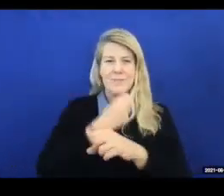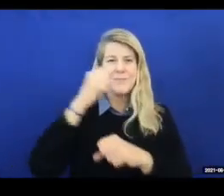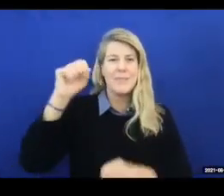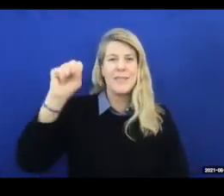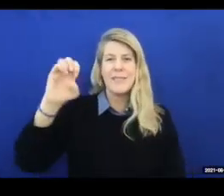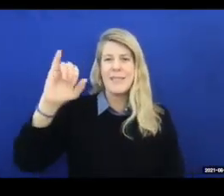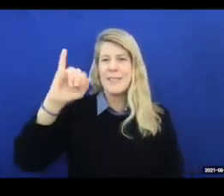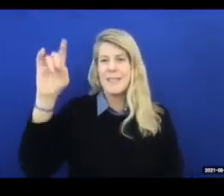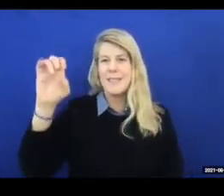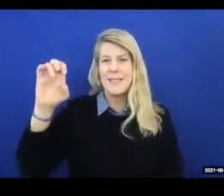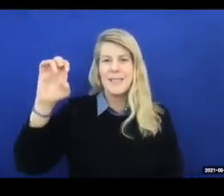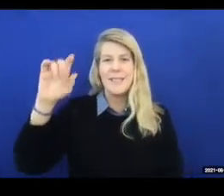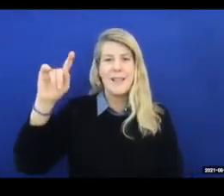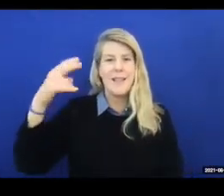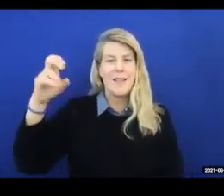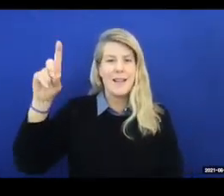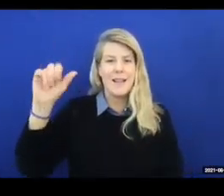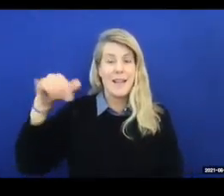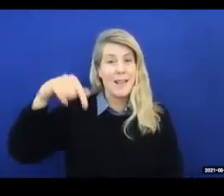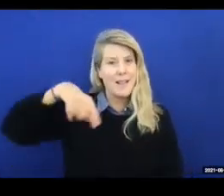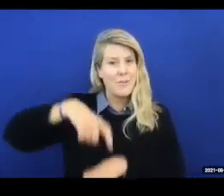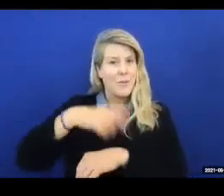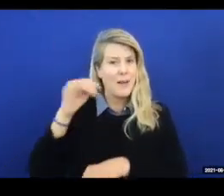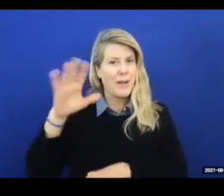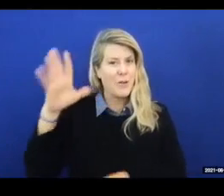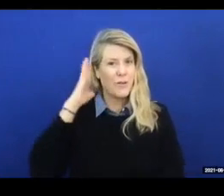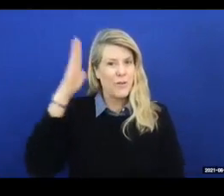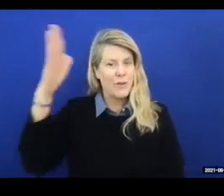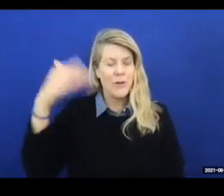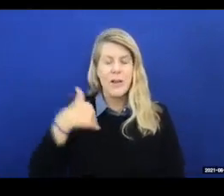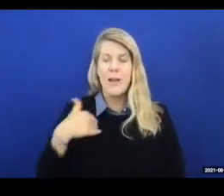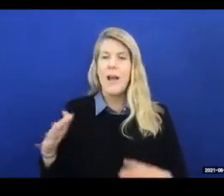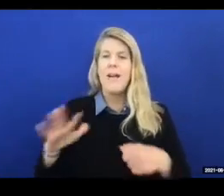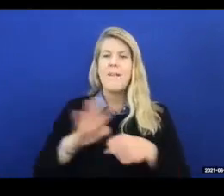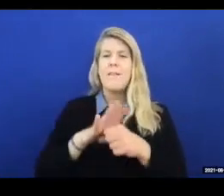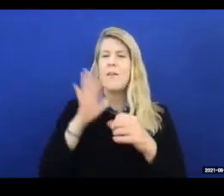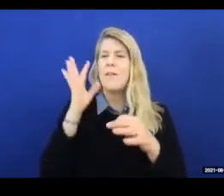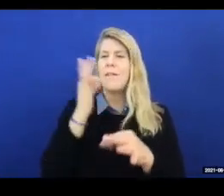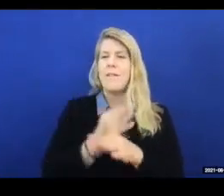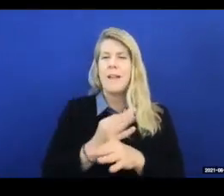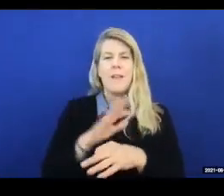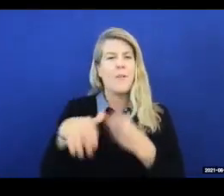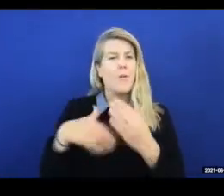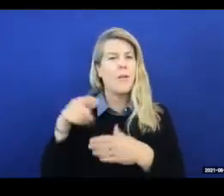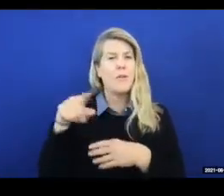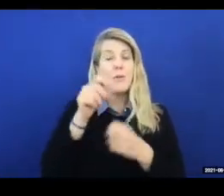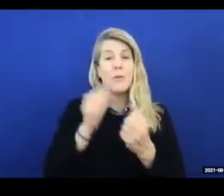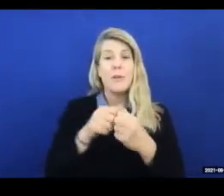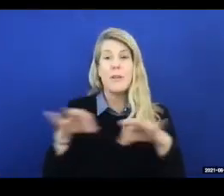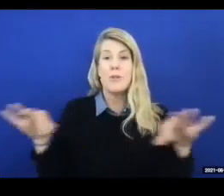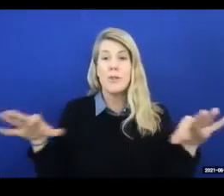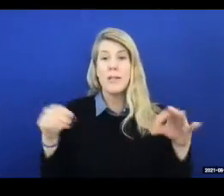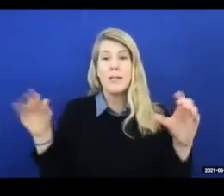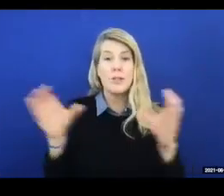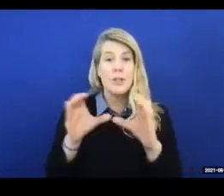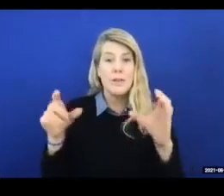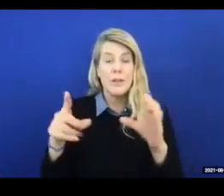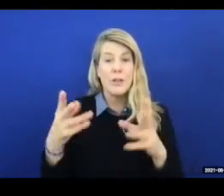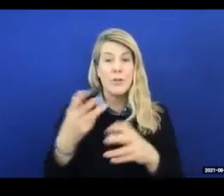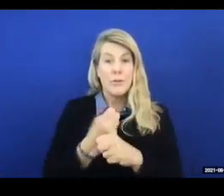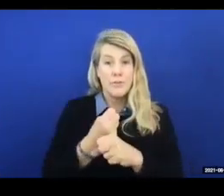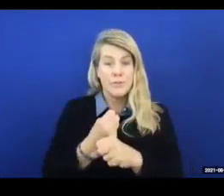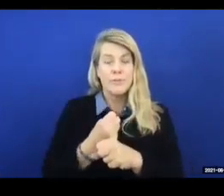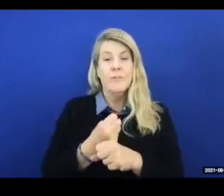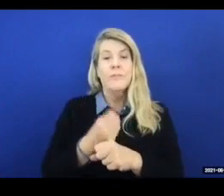day, this moment, and your future. I have full faith that all of you, with the degrees and certificates you've